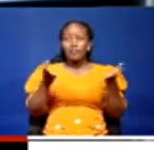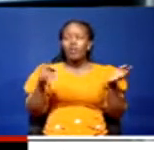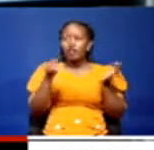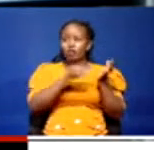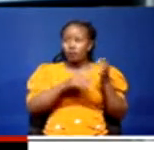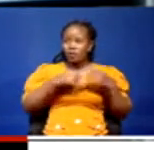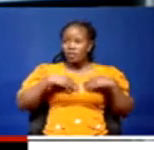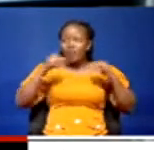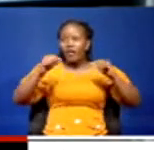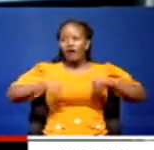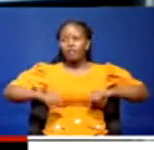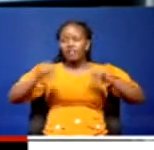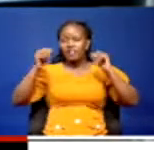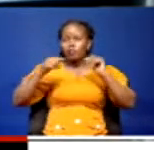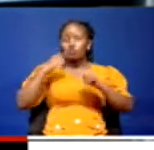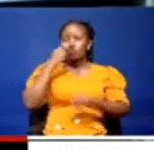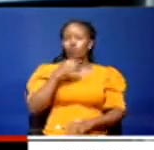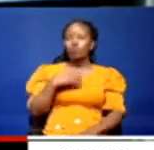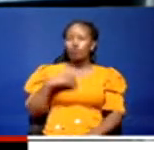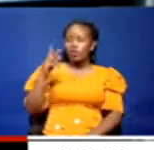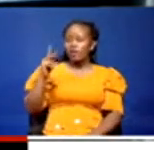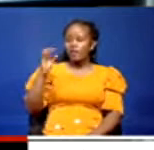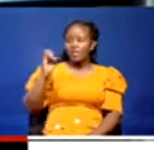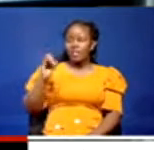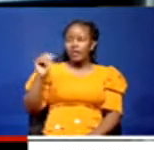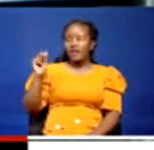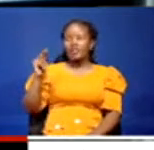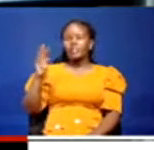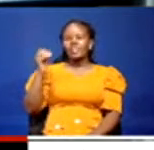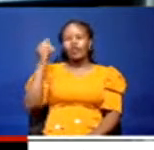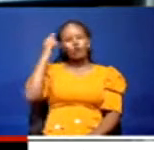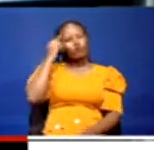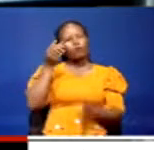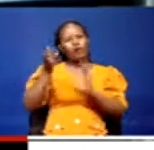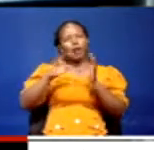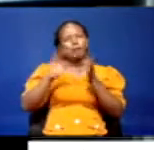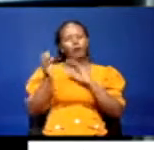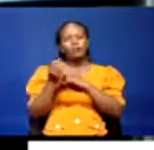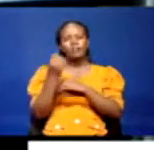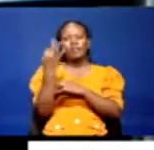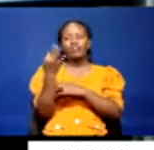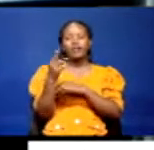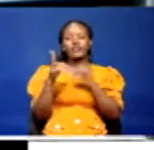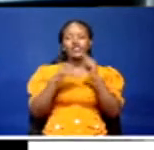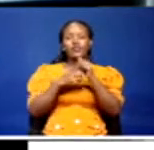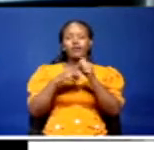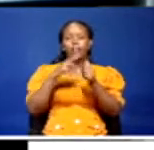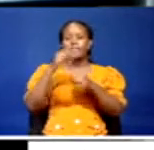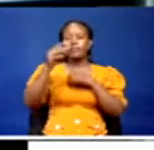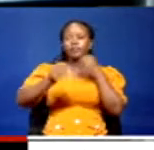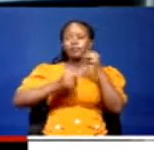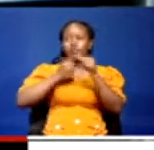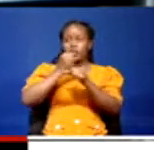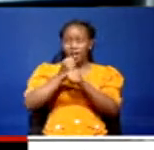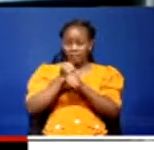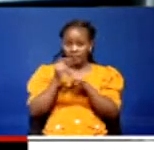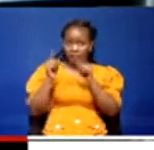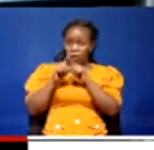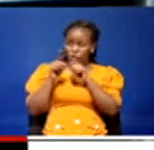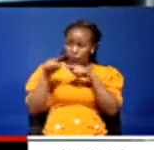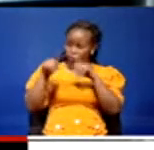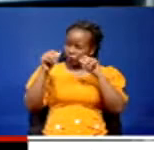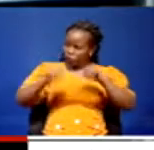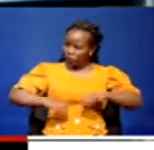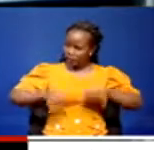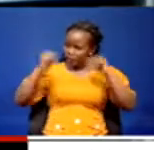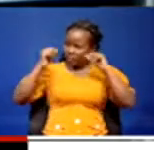Mrs. Jane Keno, and our long-standing patron for about 37 years. She was the chair when this building was happening. And I give a lot of respect, as